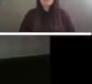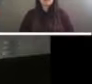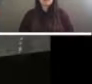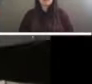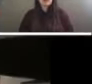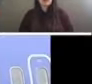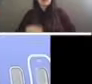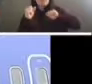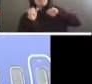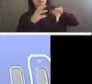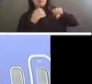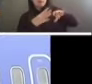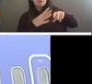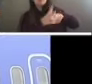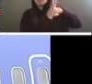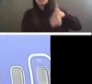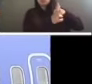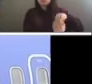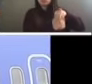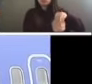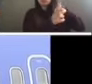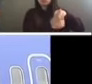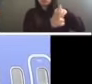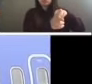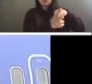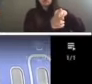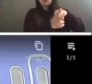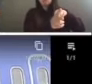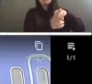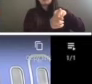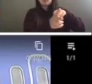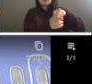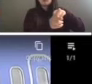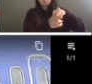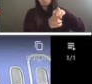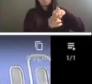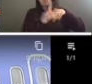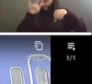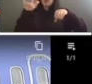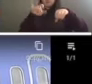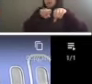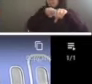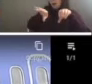and then take them by a tug and a little train out to the airplane and load them in the airplane.